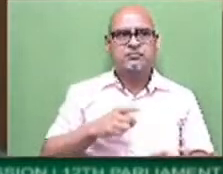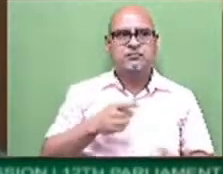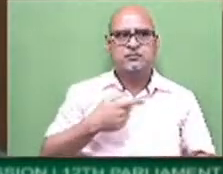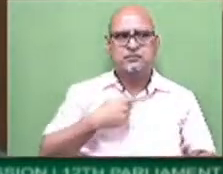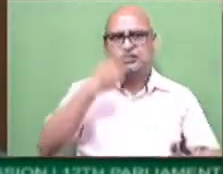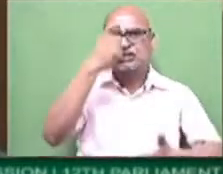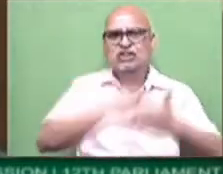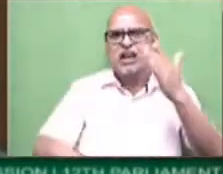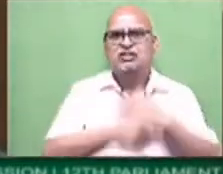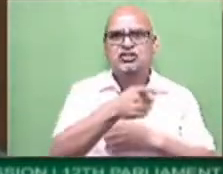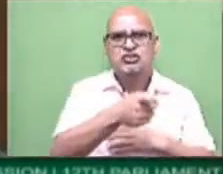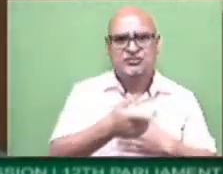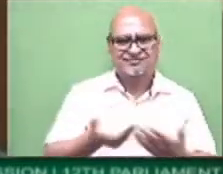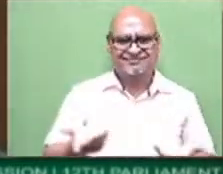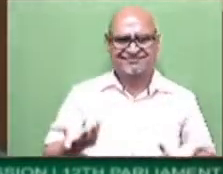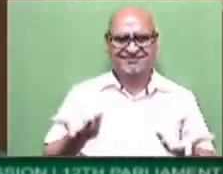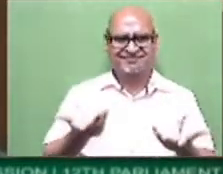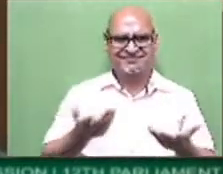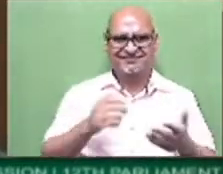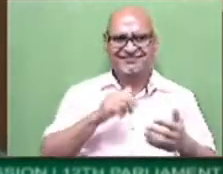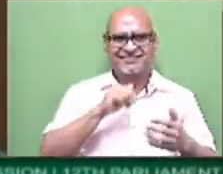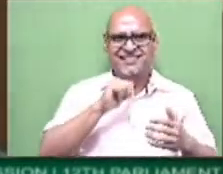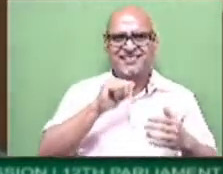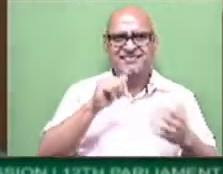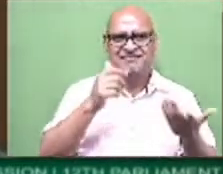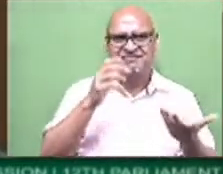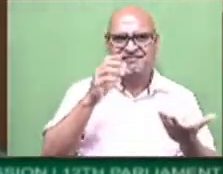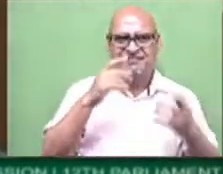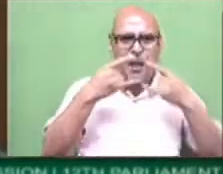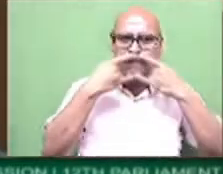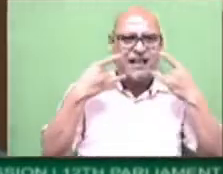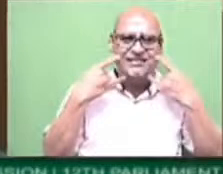in principle here to support the mandatory wearing of